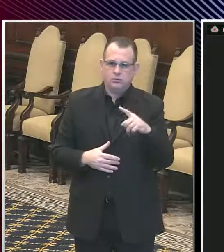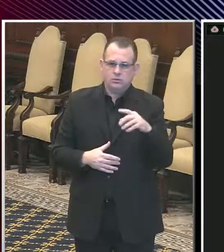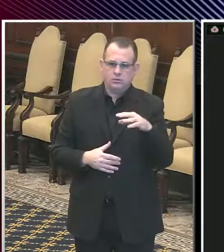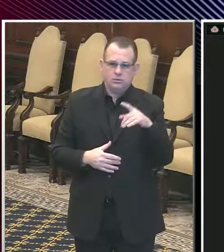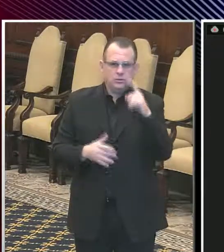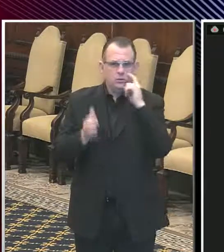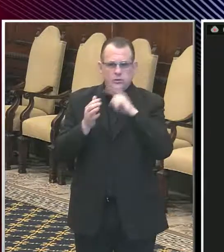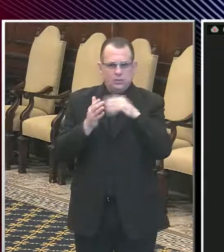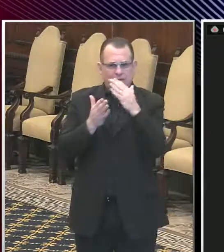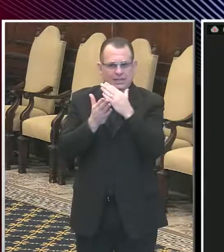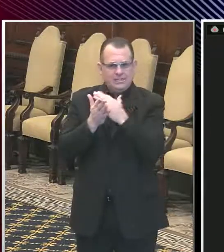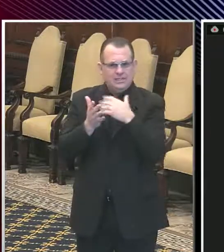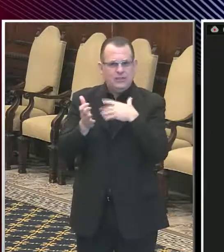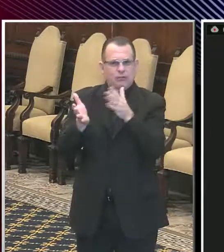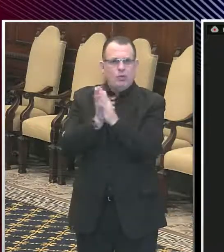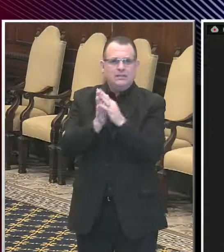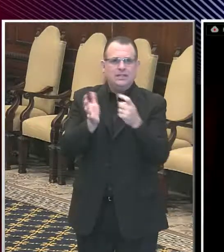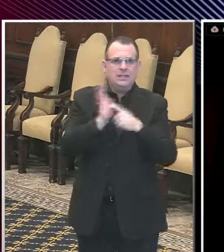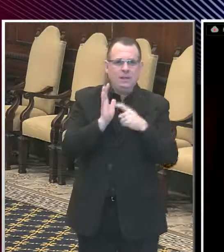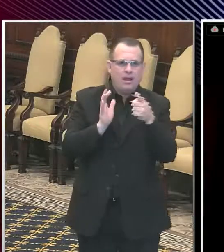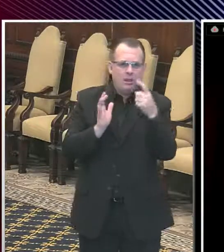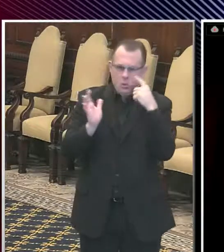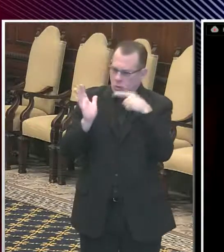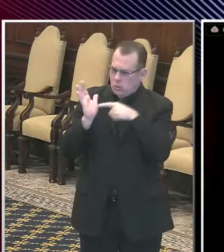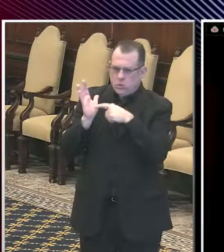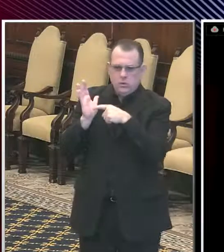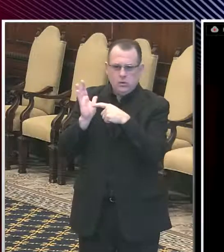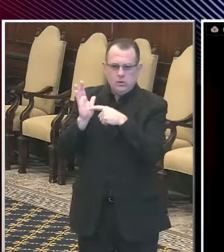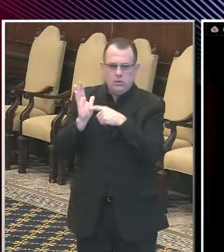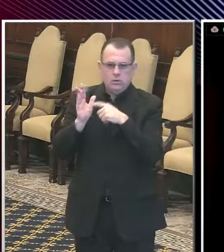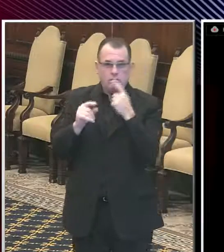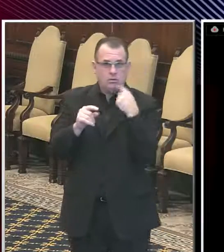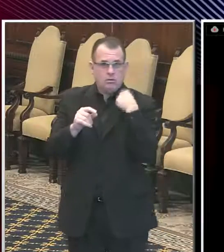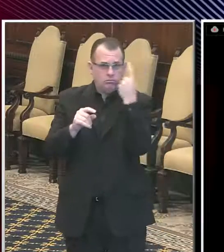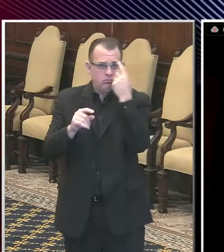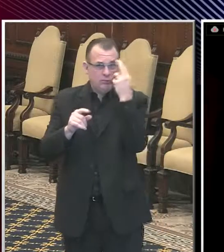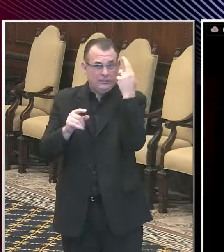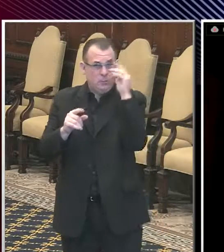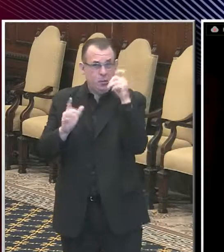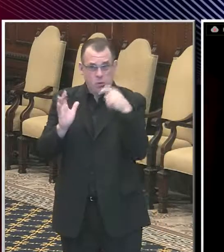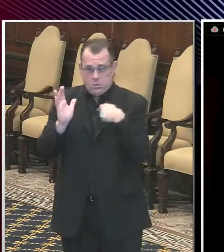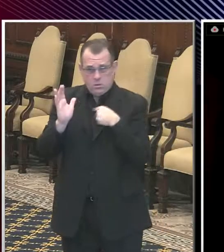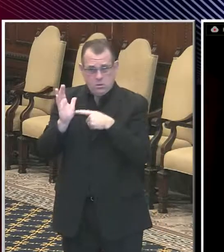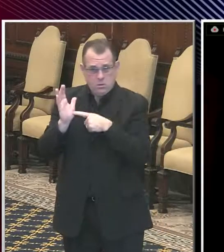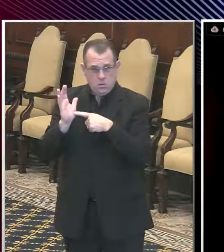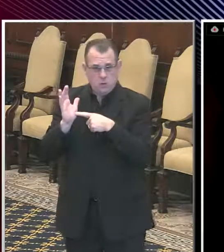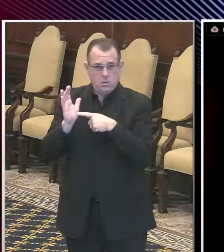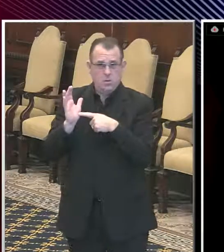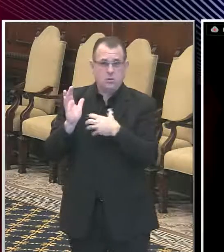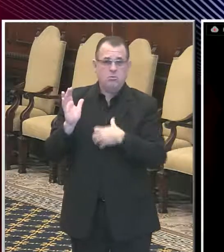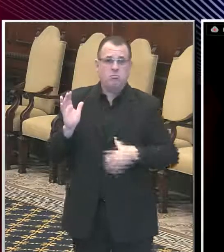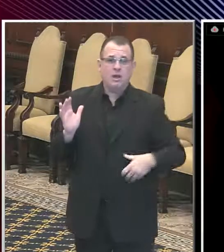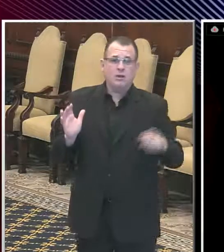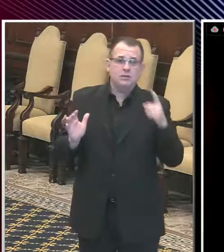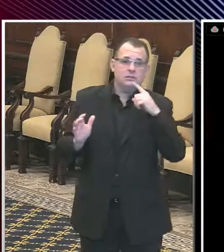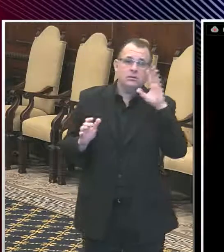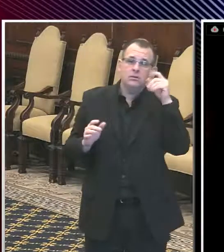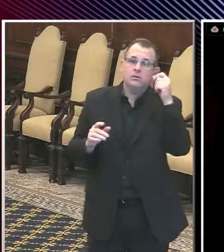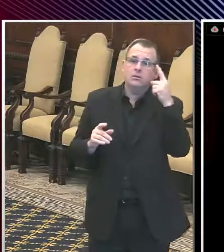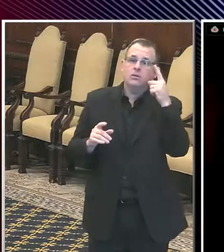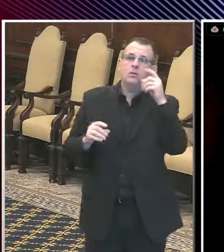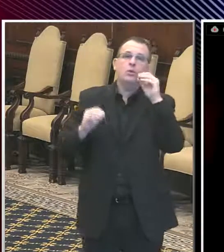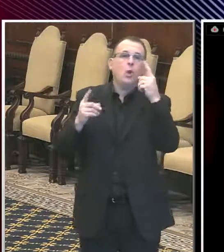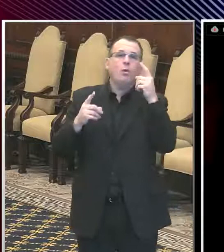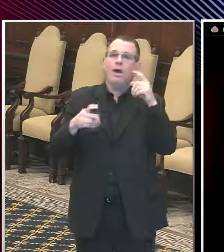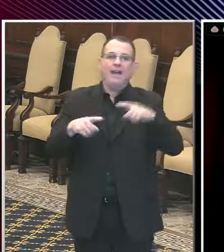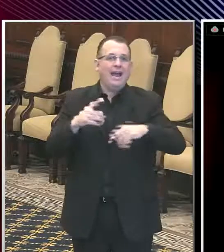are reasonable asks? I mean, not everyone always gets everything they want, so we'll figure out what the happy medium is,